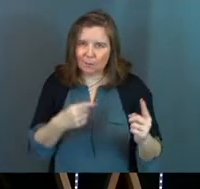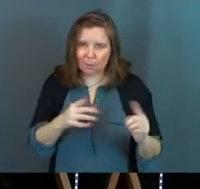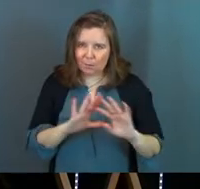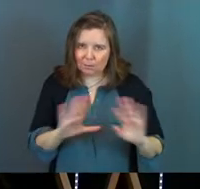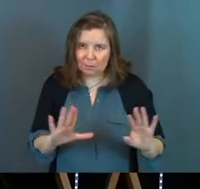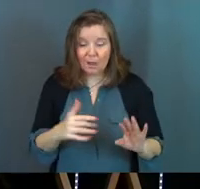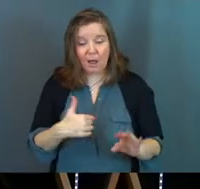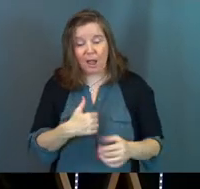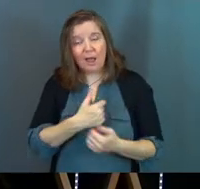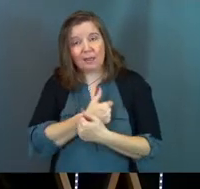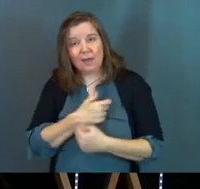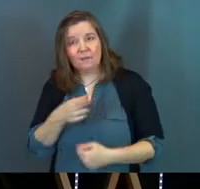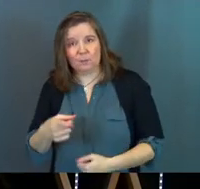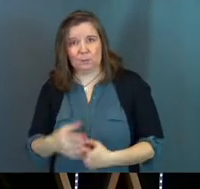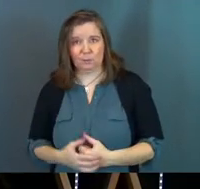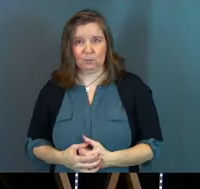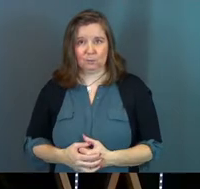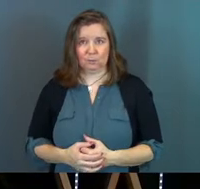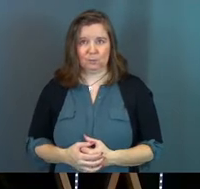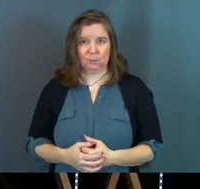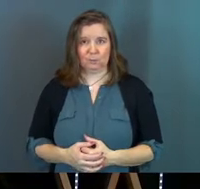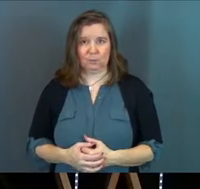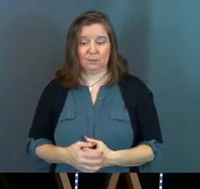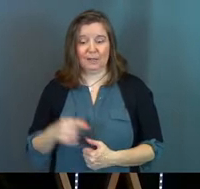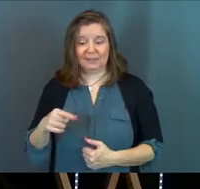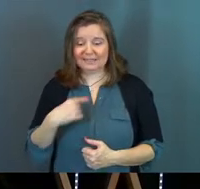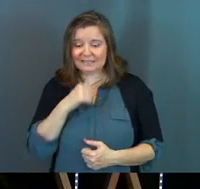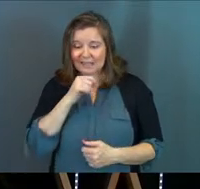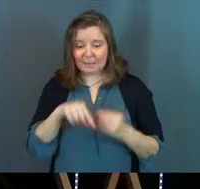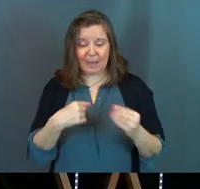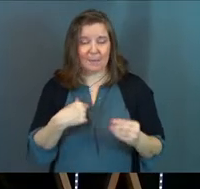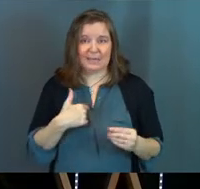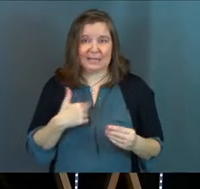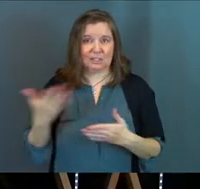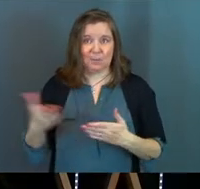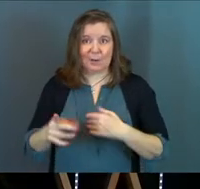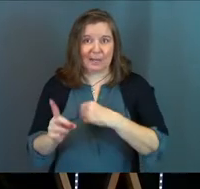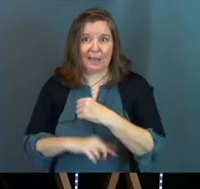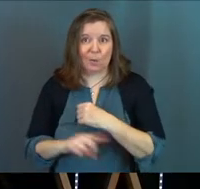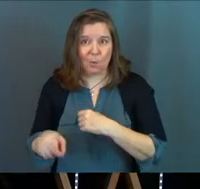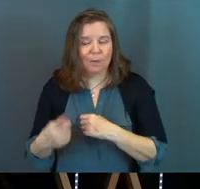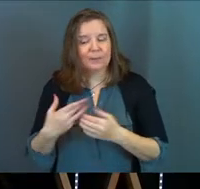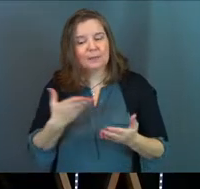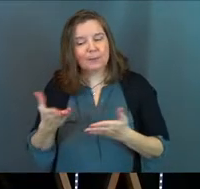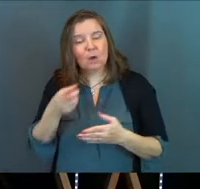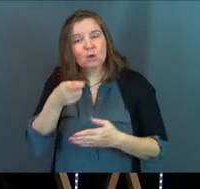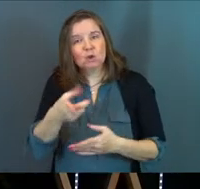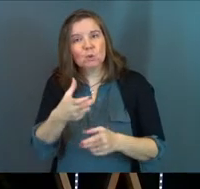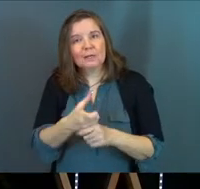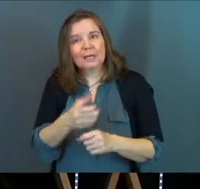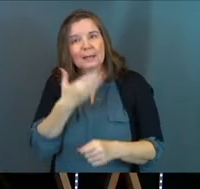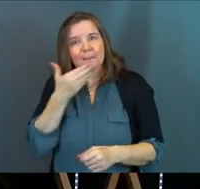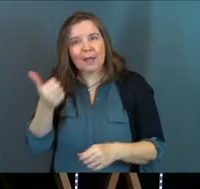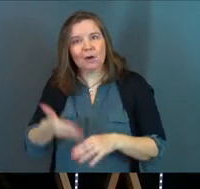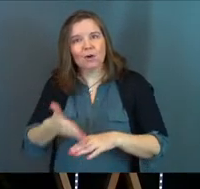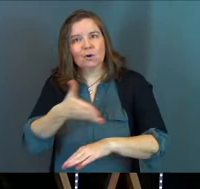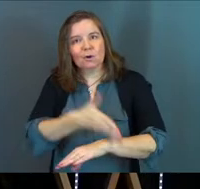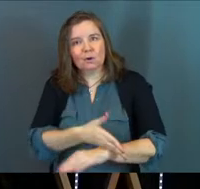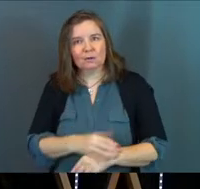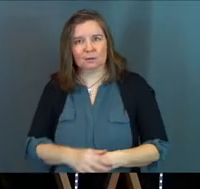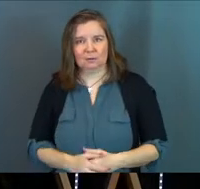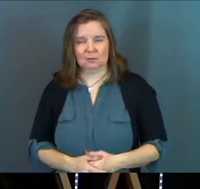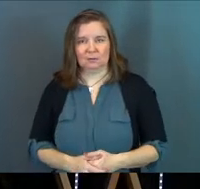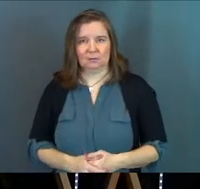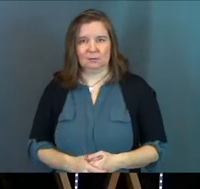going on here. I love you. This isn't about me just bringing a consequence. This is about you getting better.